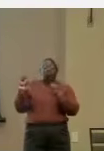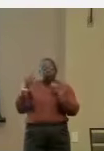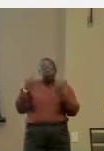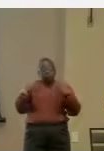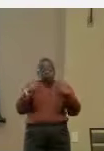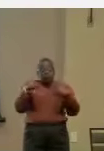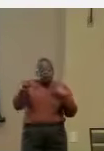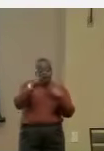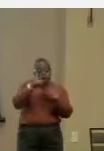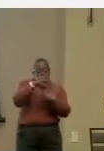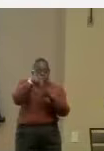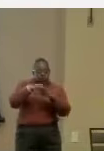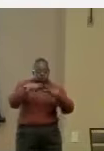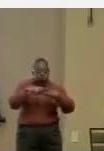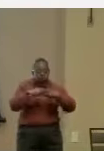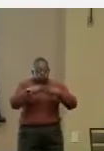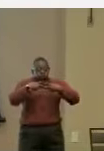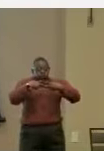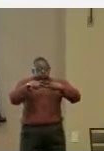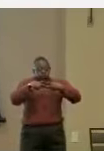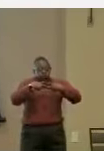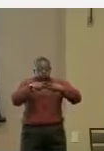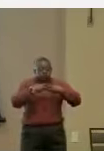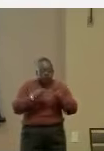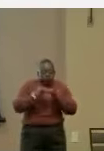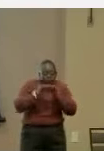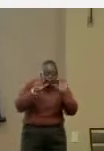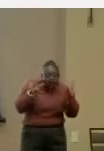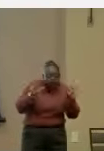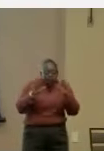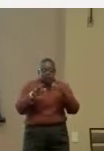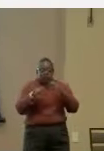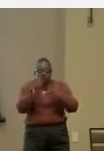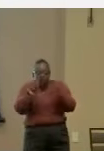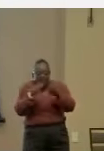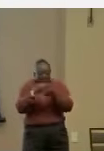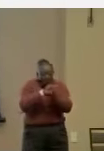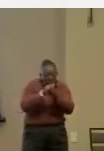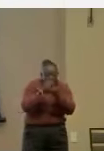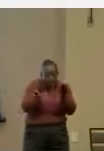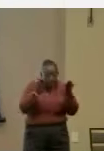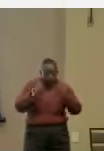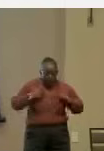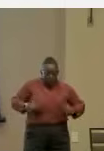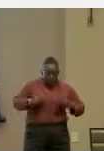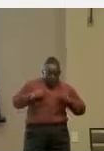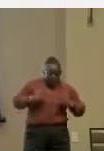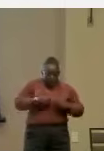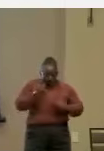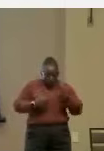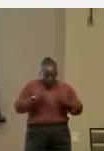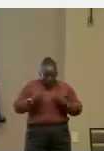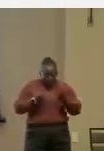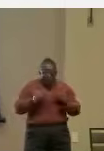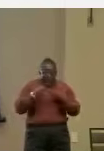important role in inflammation. It's responsible for clearing foreign and damaged materials from the body,